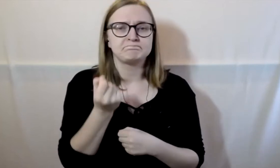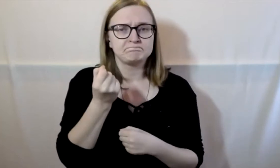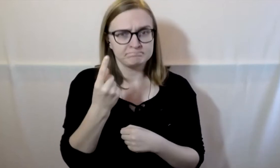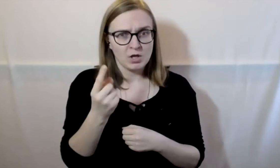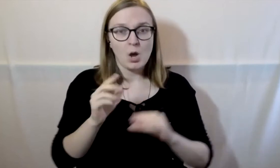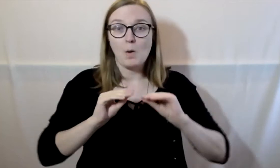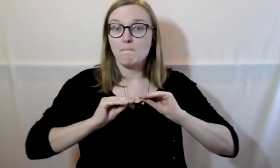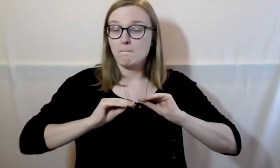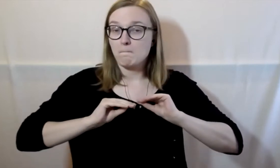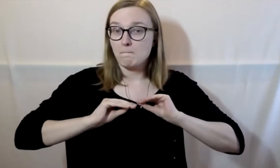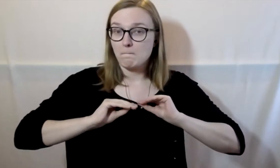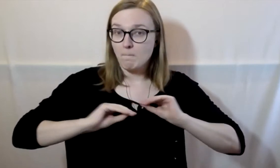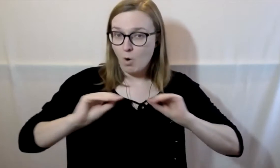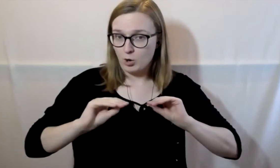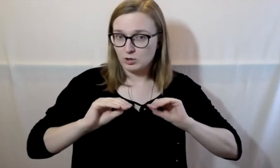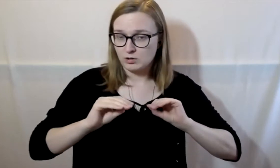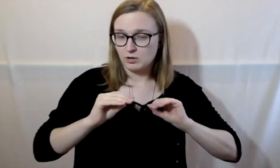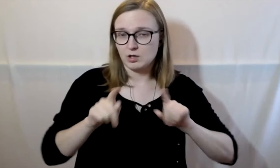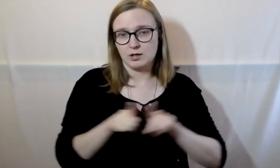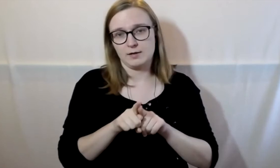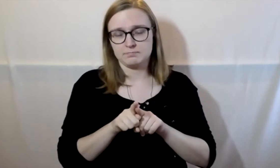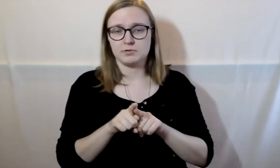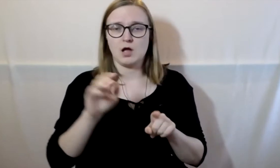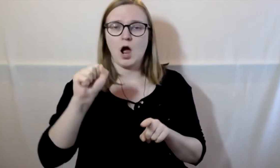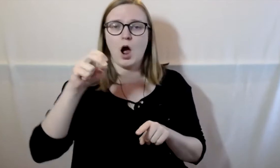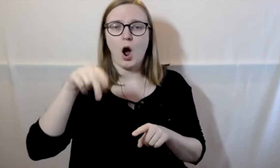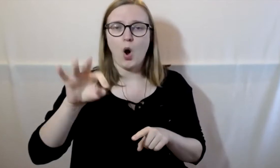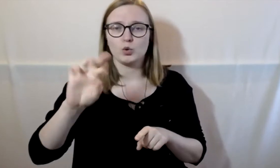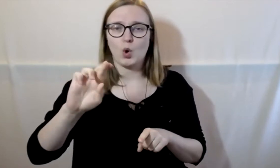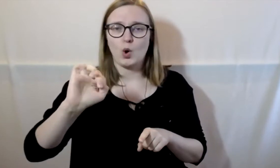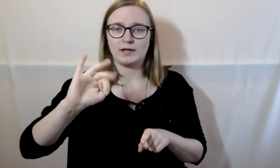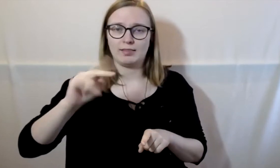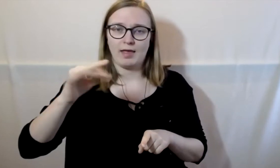role and authority is the important and core